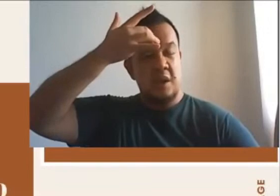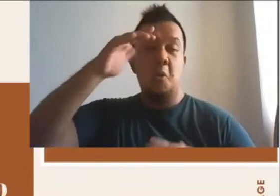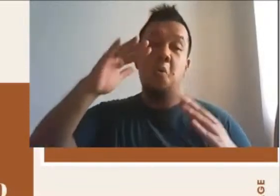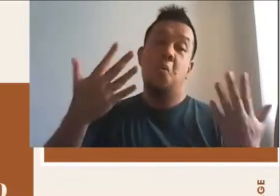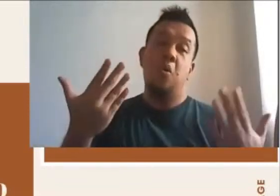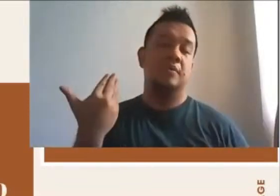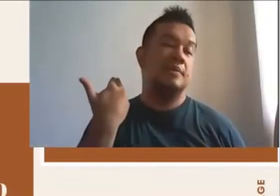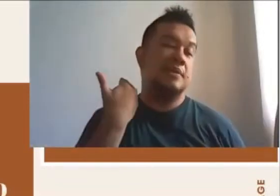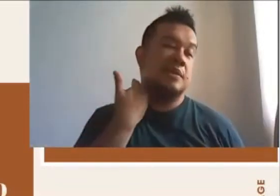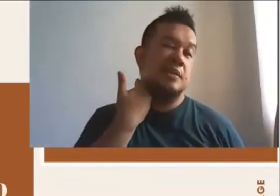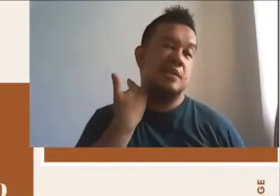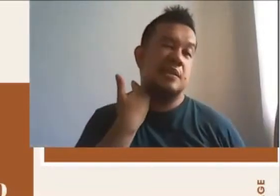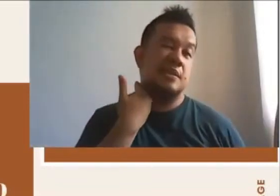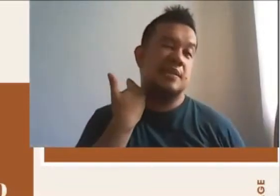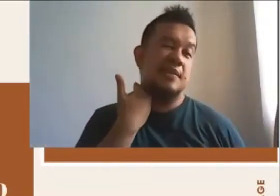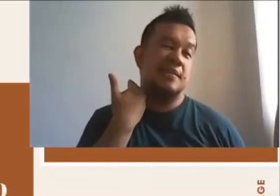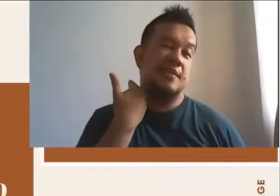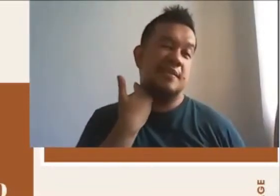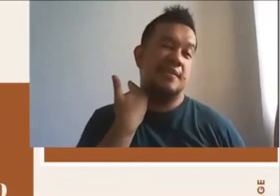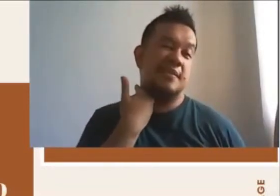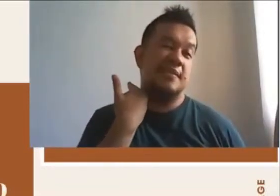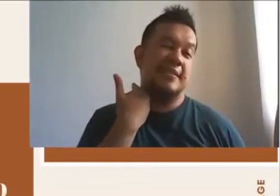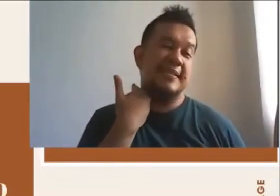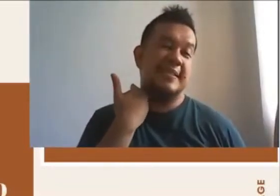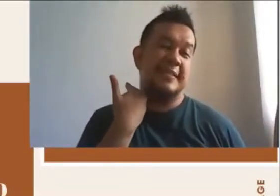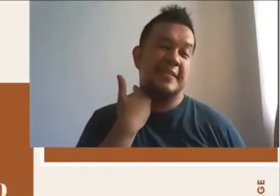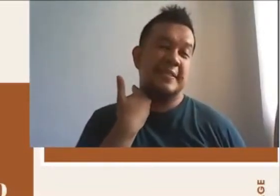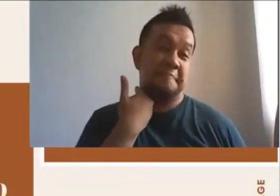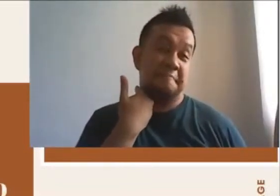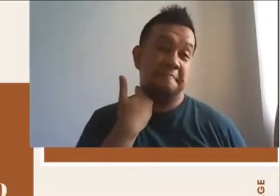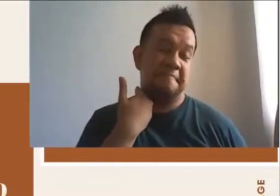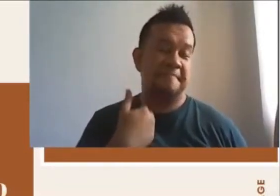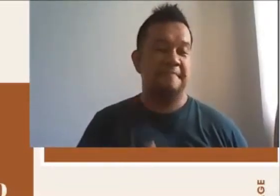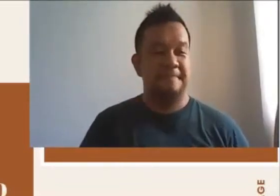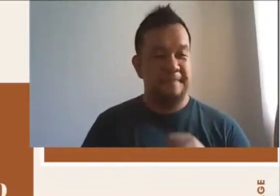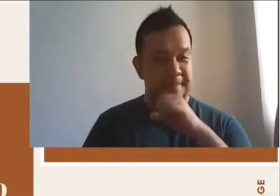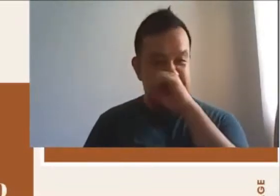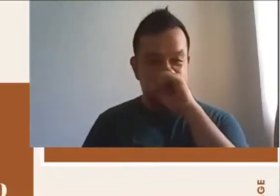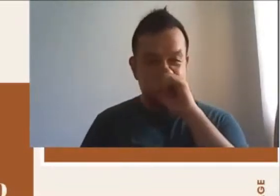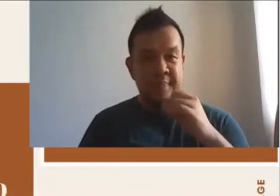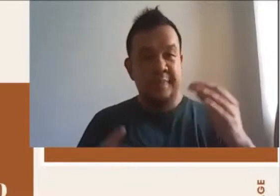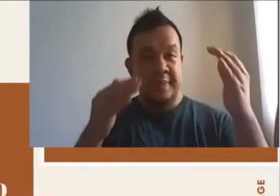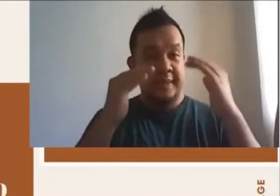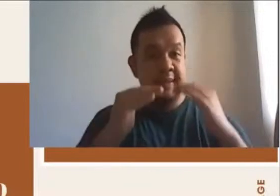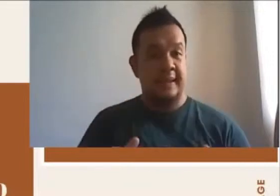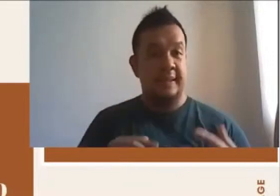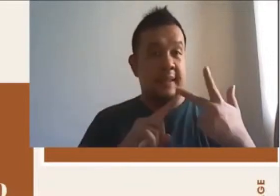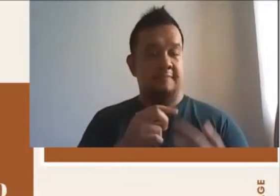Next, hospital, hospital.